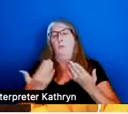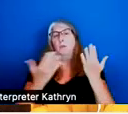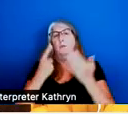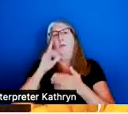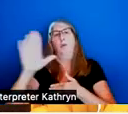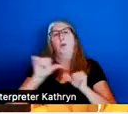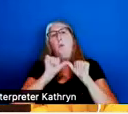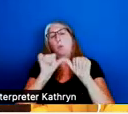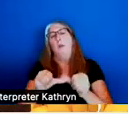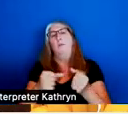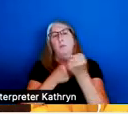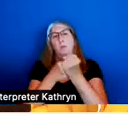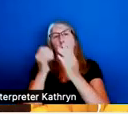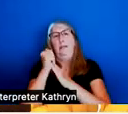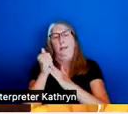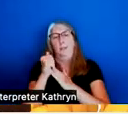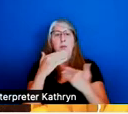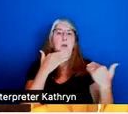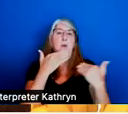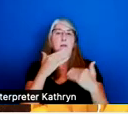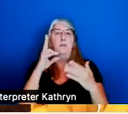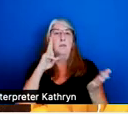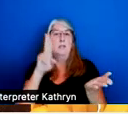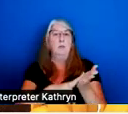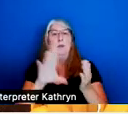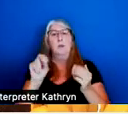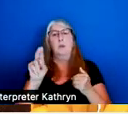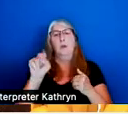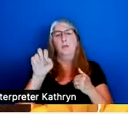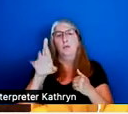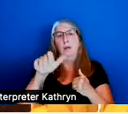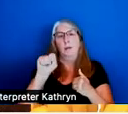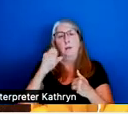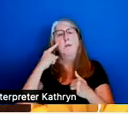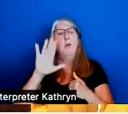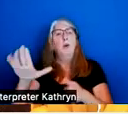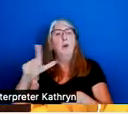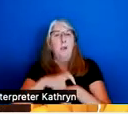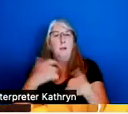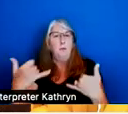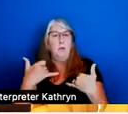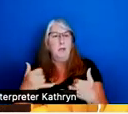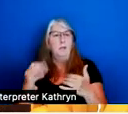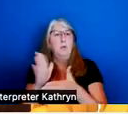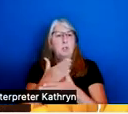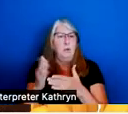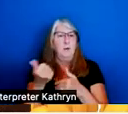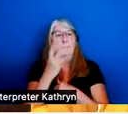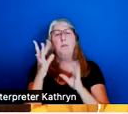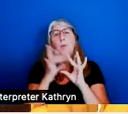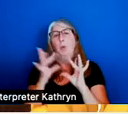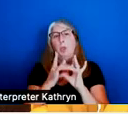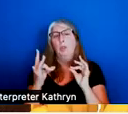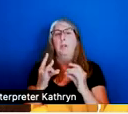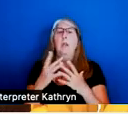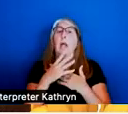support and leadership. I'm grateful Secretary Contreras for her time today to share a few words. Finally,